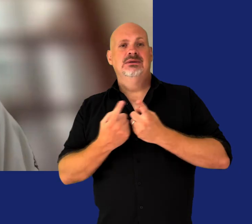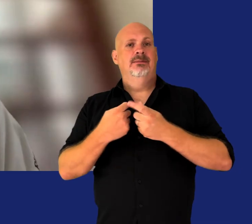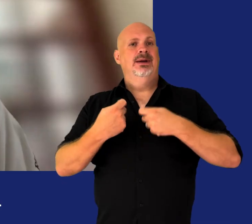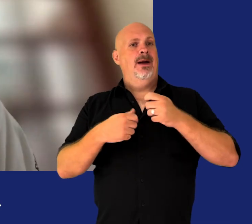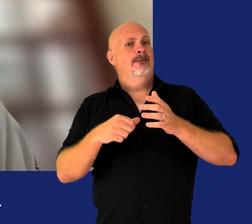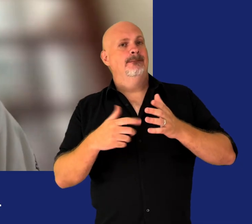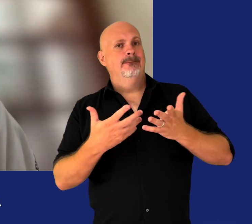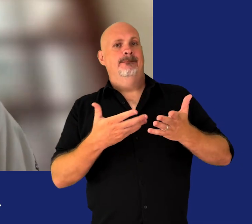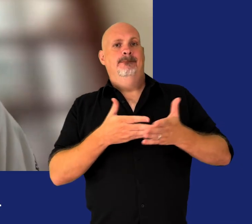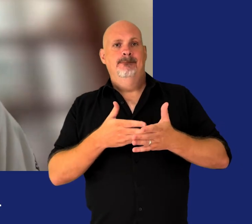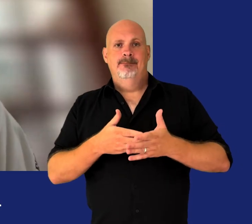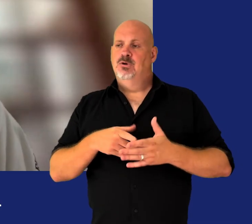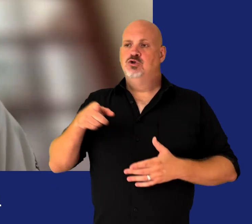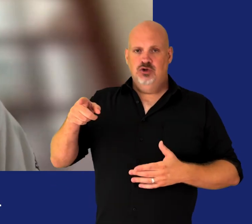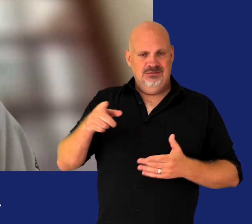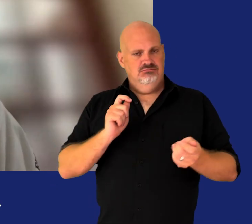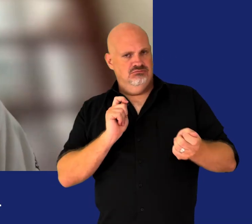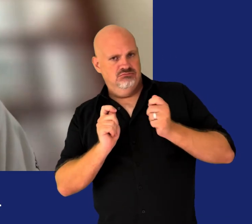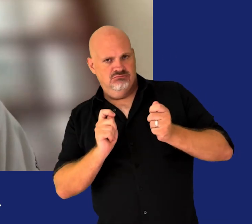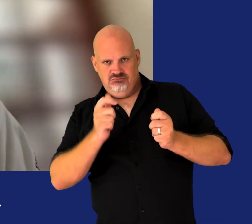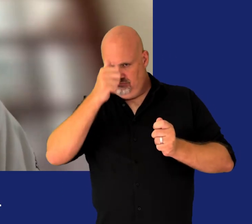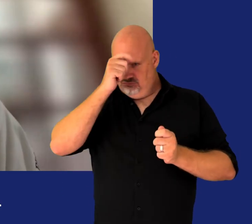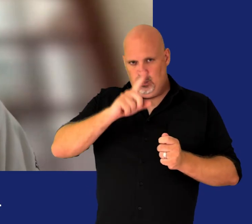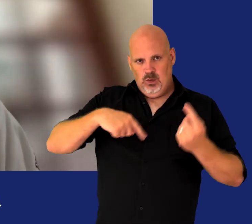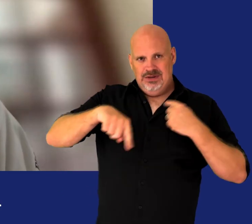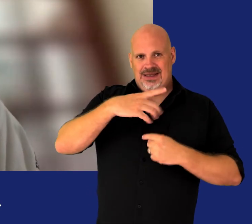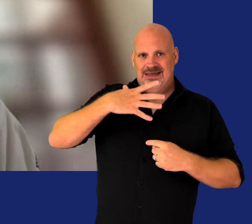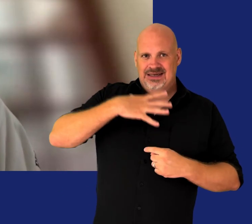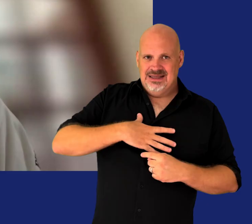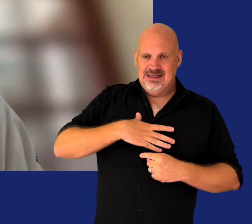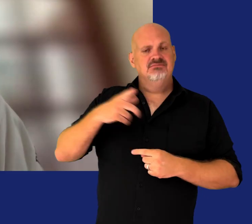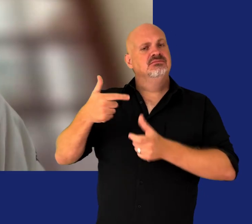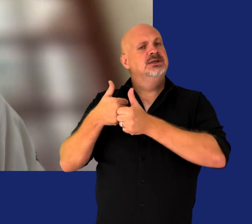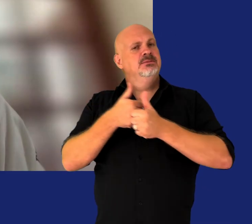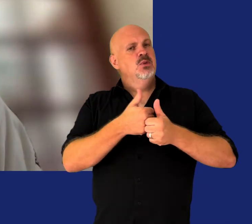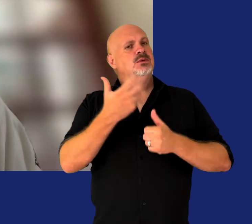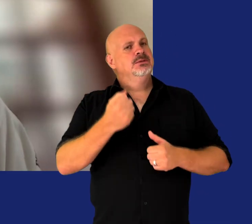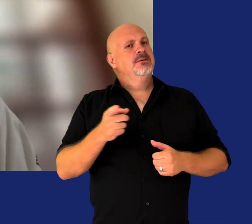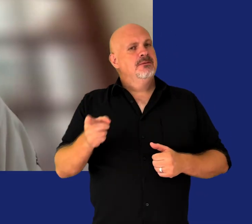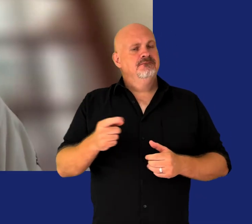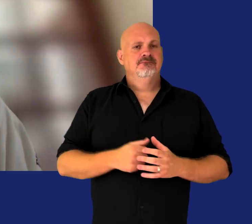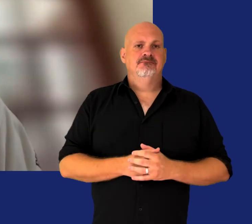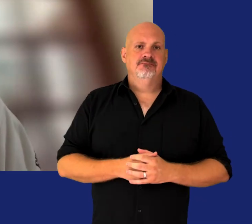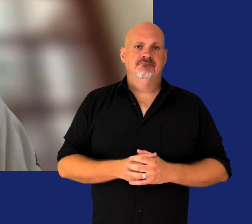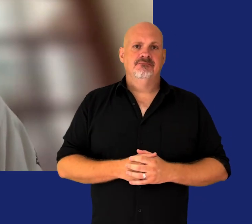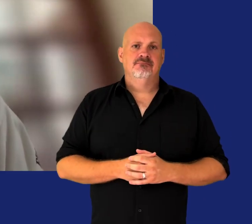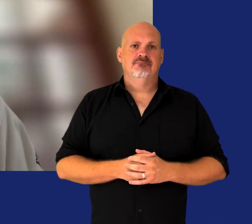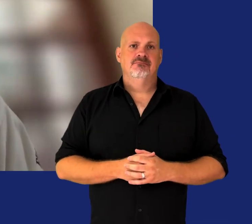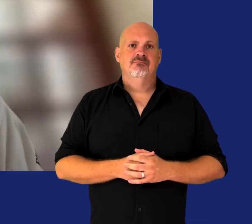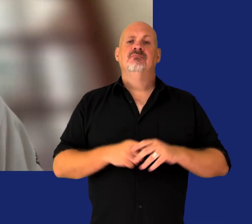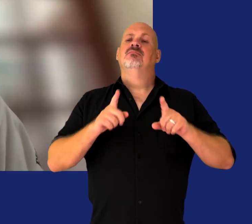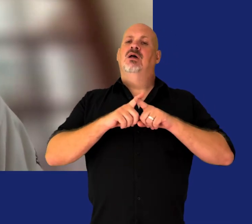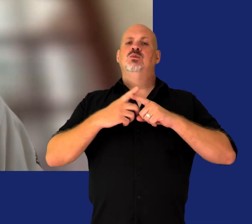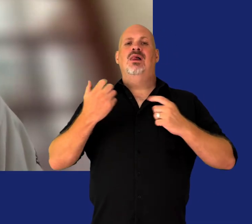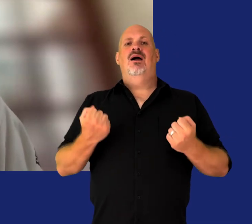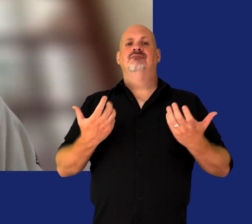injury, she's sort of very well attuned to what we need. So she offers support there.